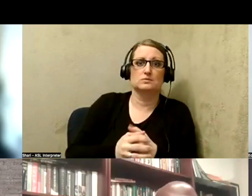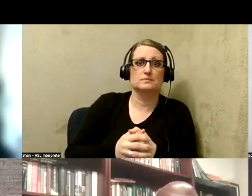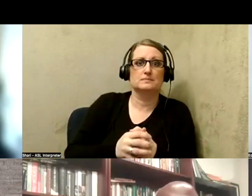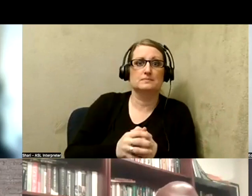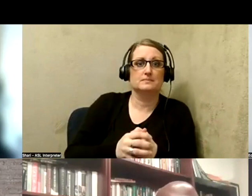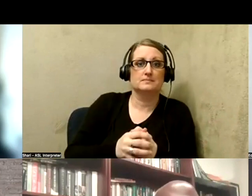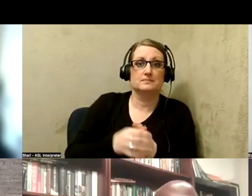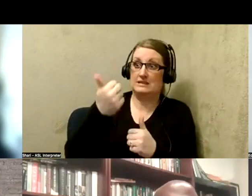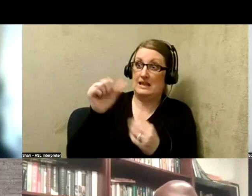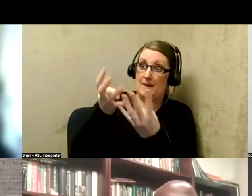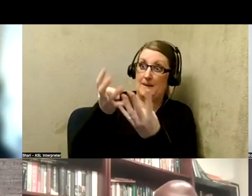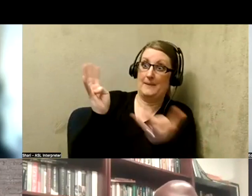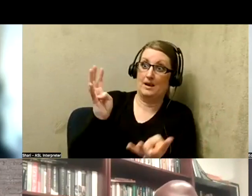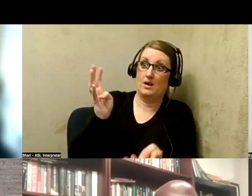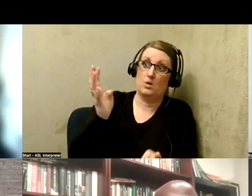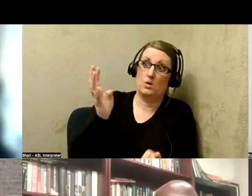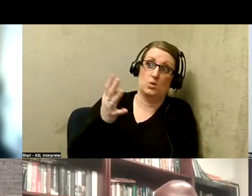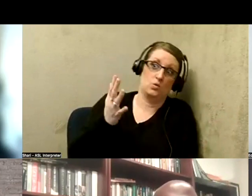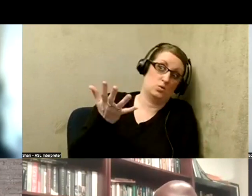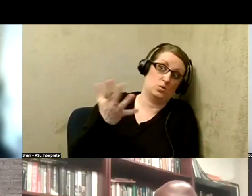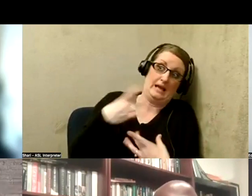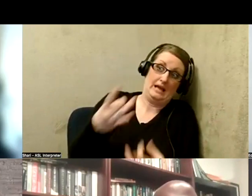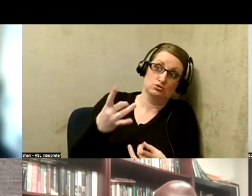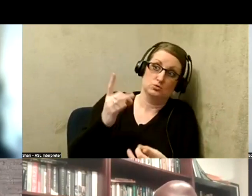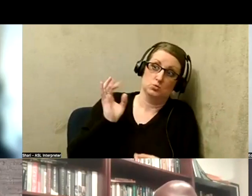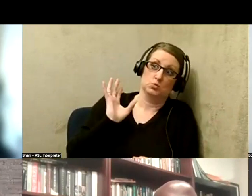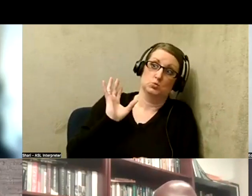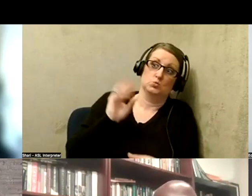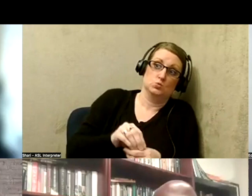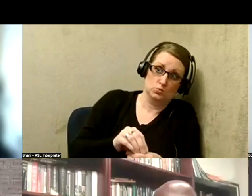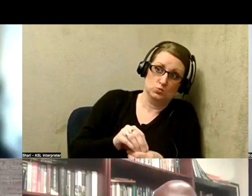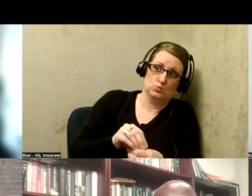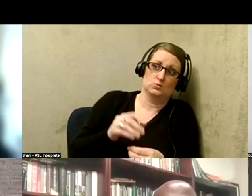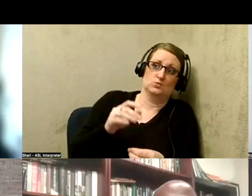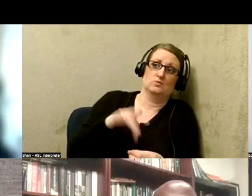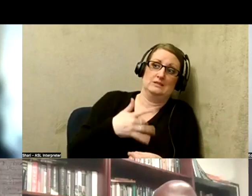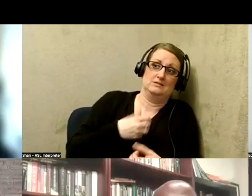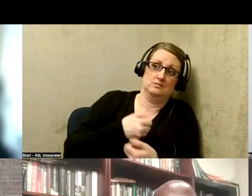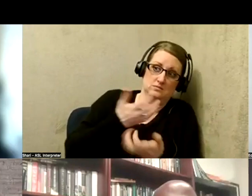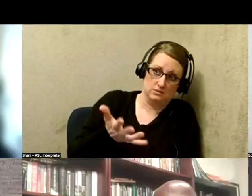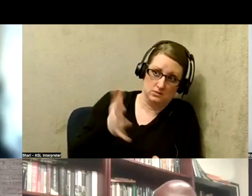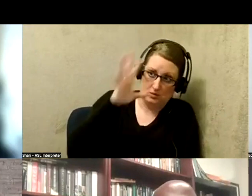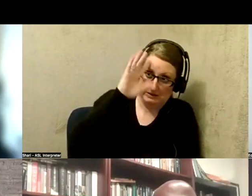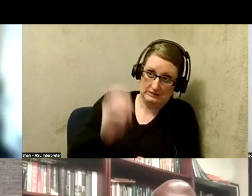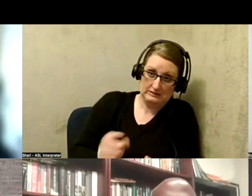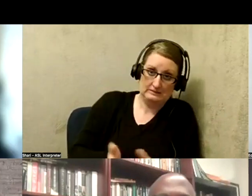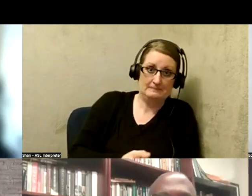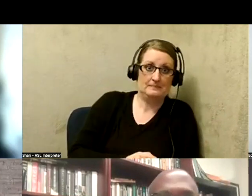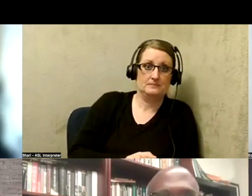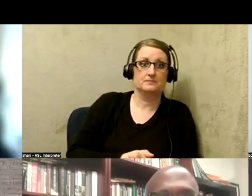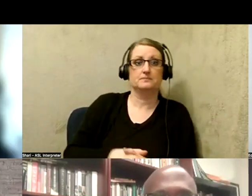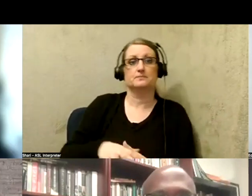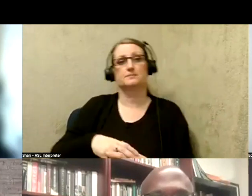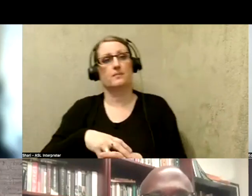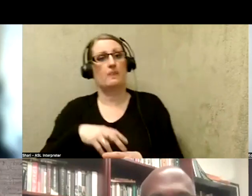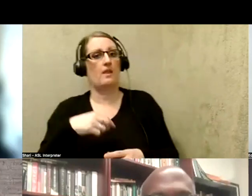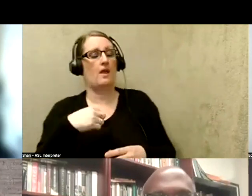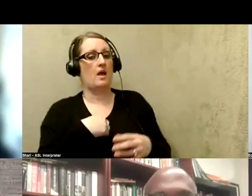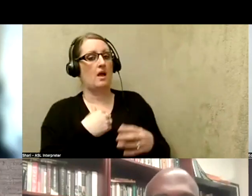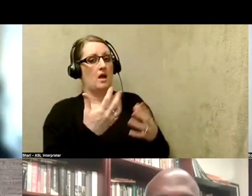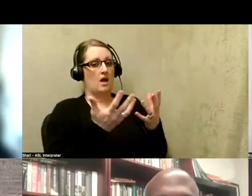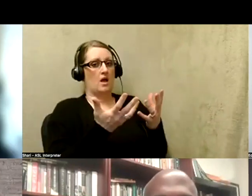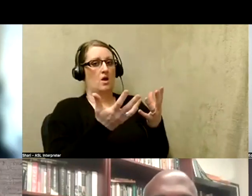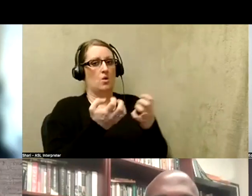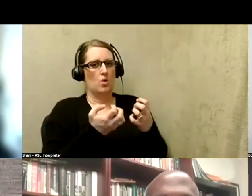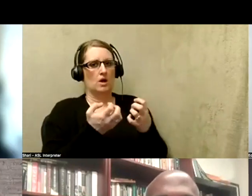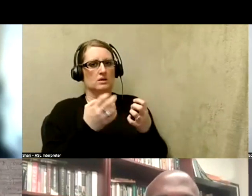any of our panelists would like to jump in, feel free. I just want to second, I don't remember what